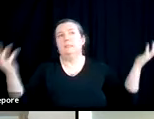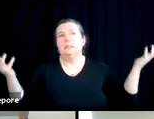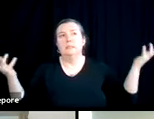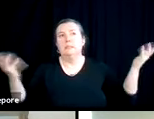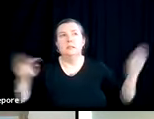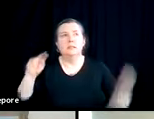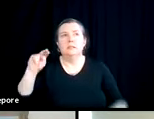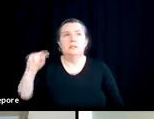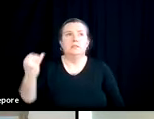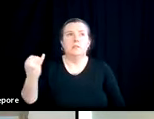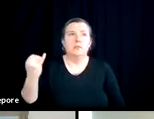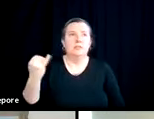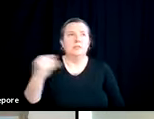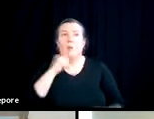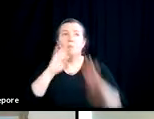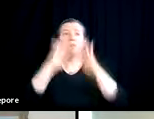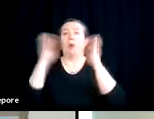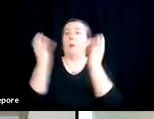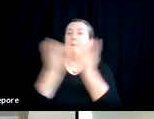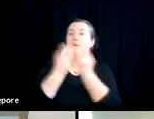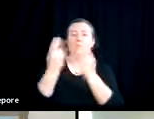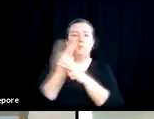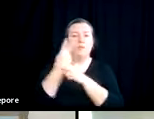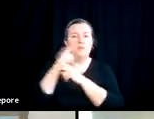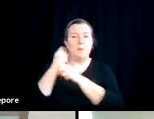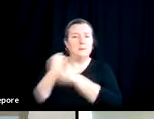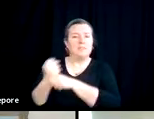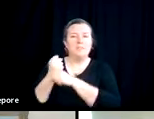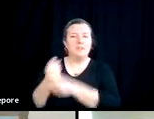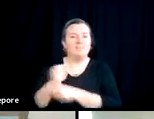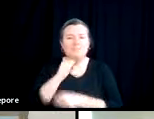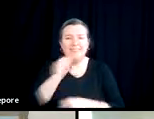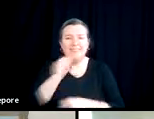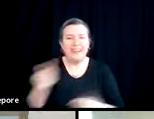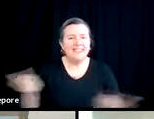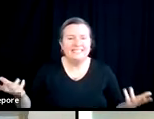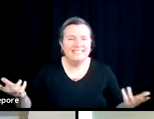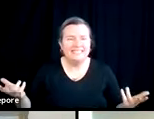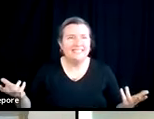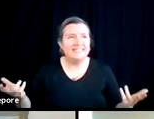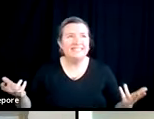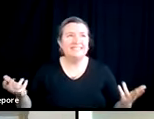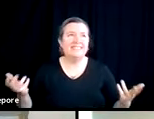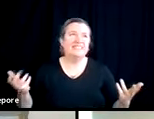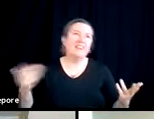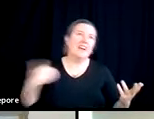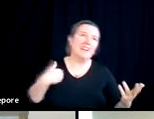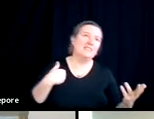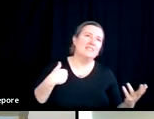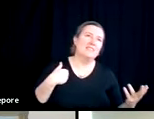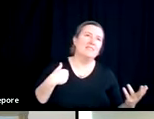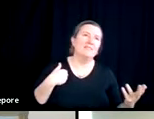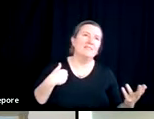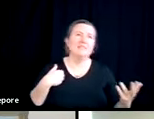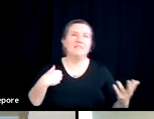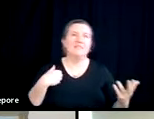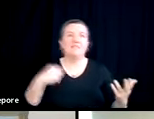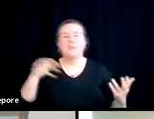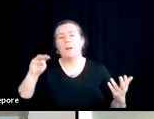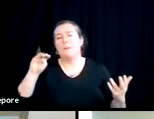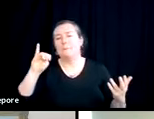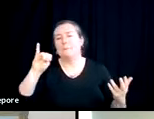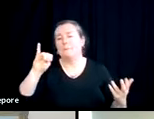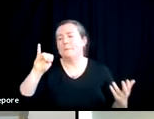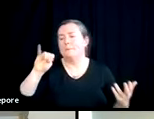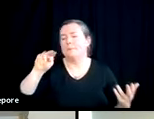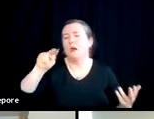an obvious one in New York that they've got that we don't have. We've got minor league baseball, obviously, but we don't have we don't have the professional top major